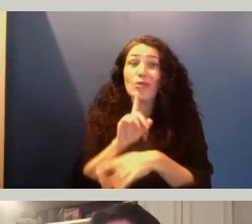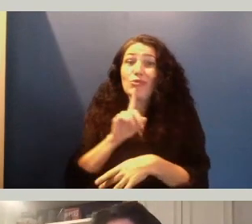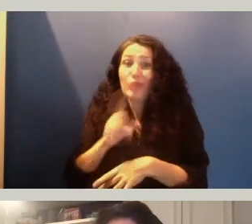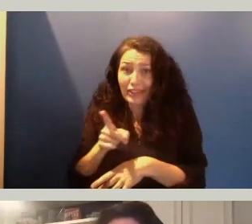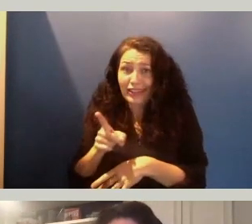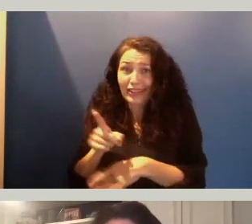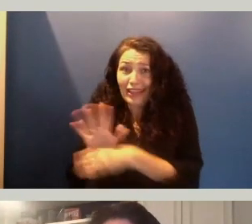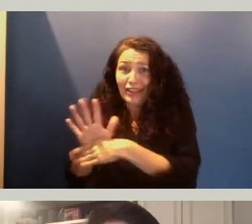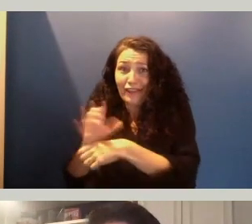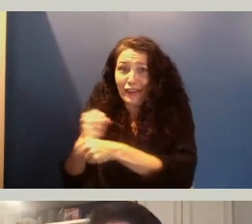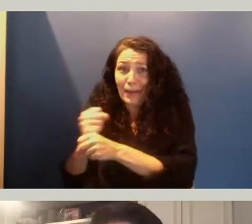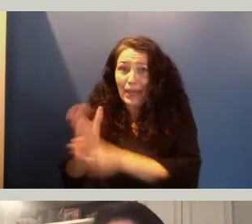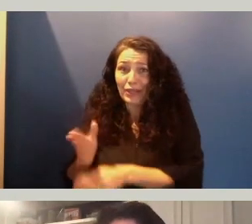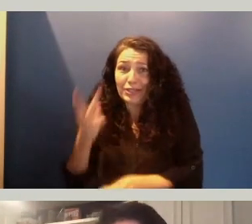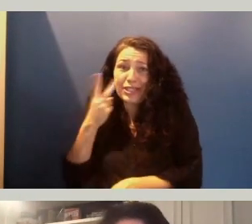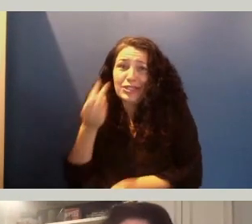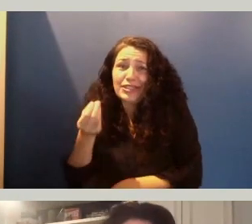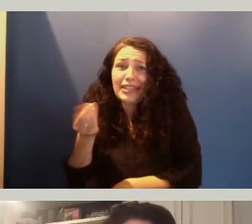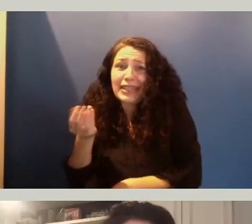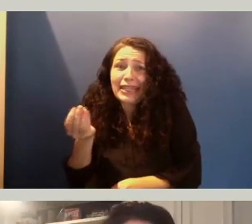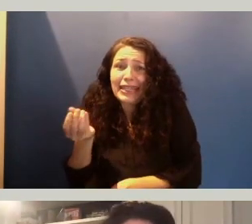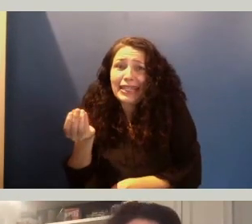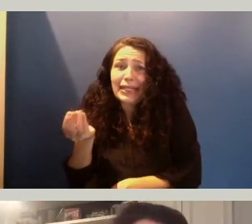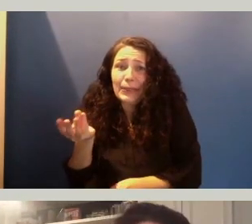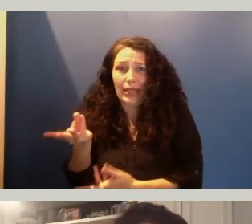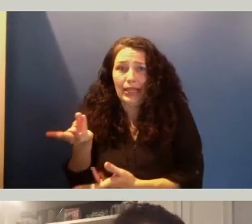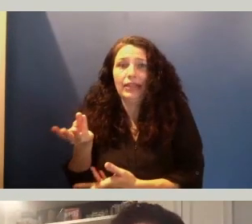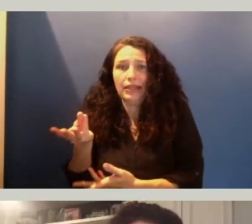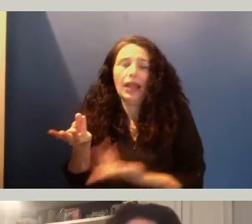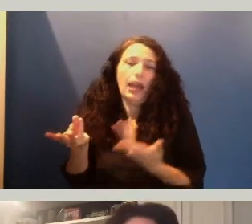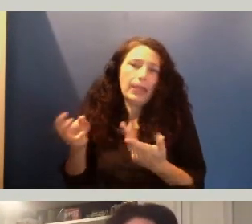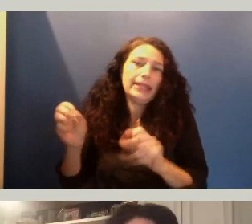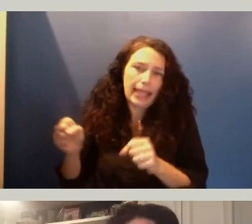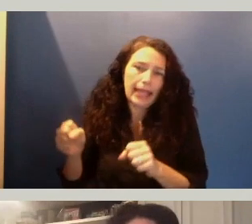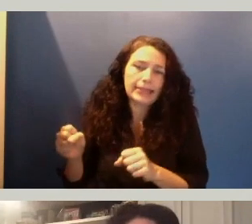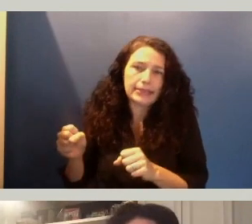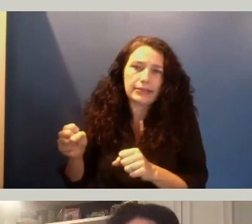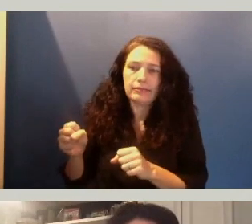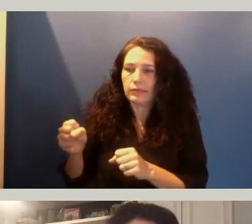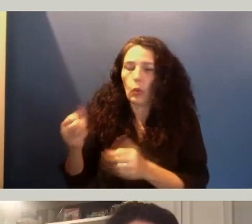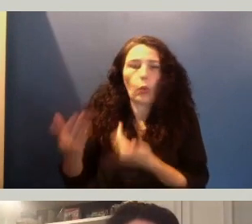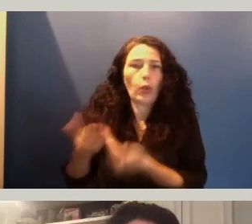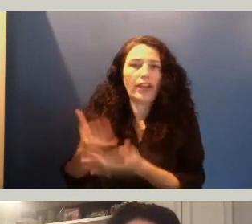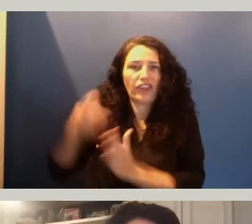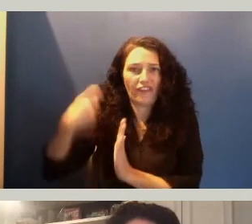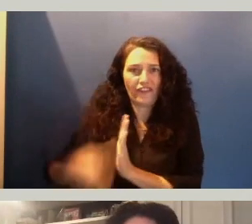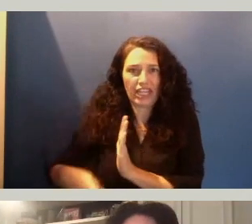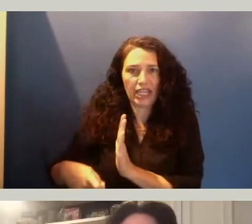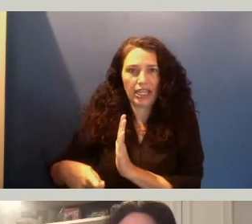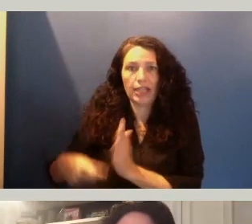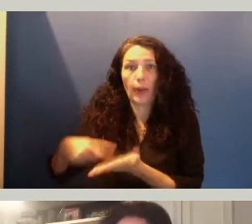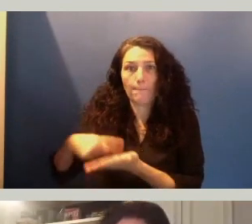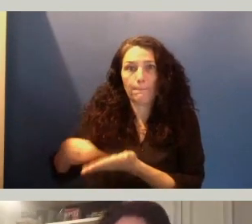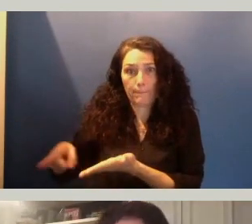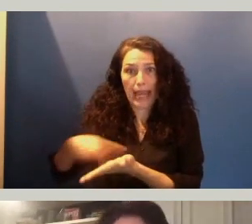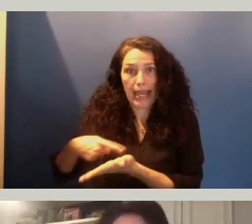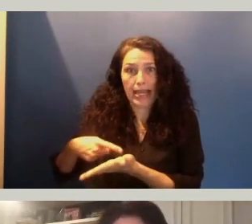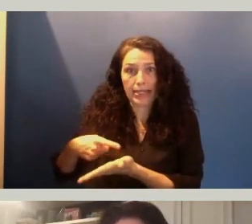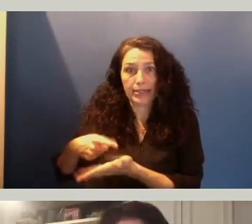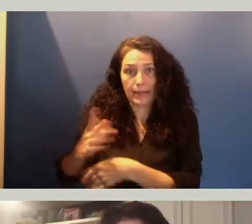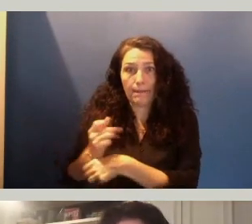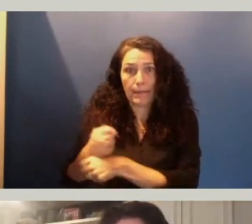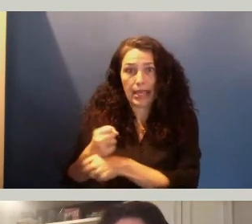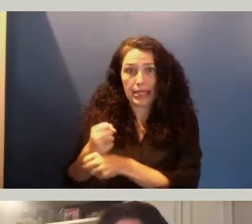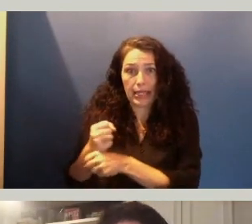money, other than the fee that they were paid to make the film, which traditionally we have been encouraged to keep smaller so that you have a chance